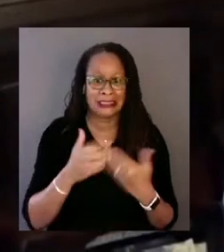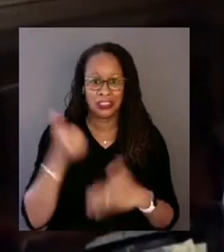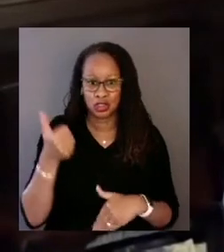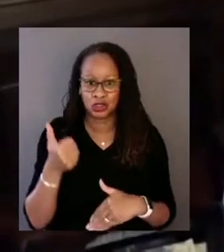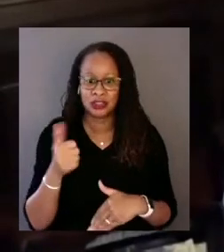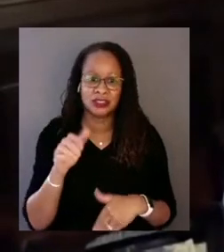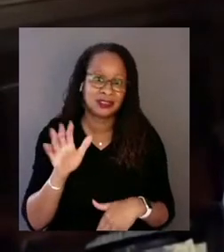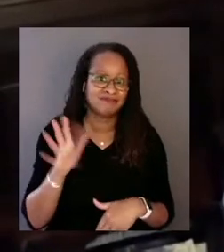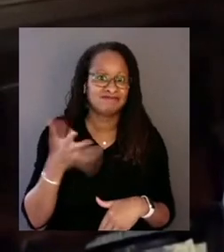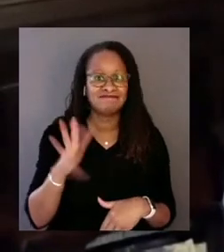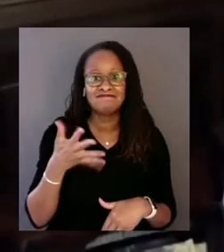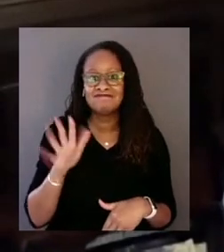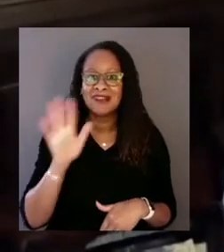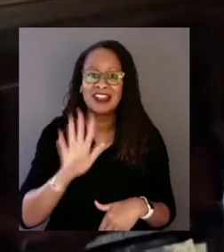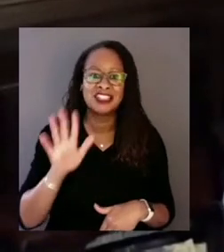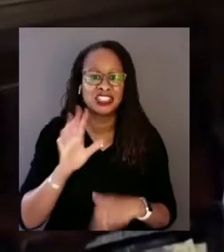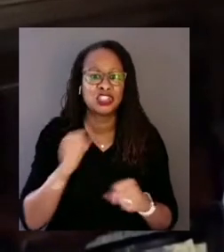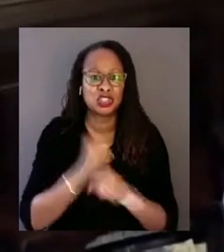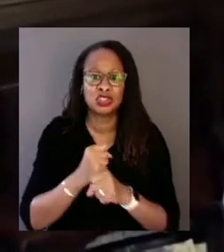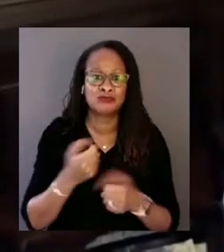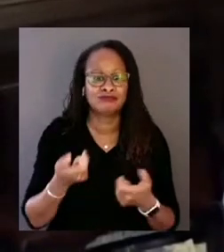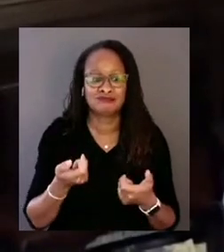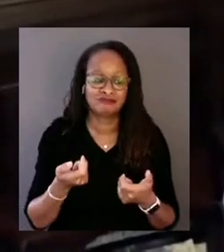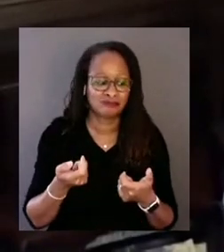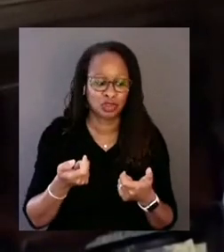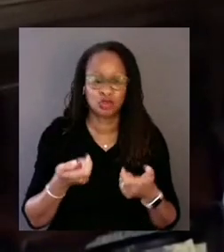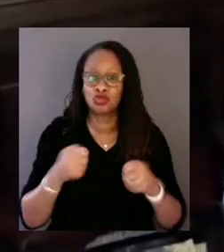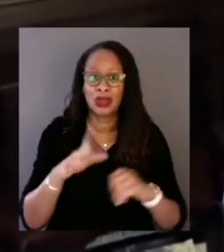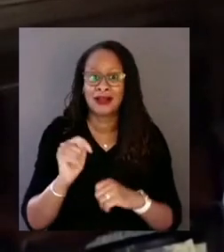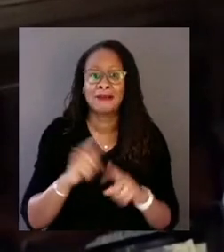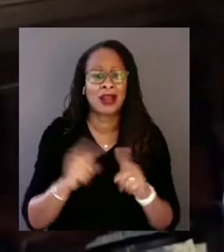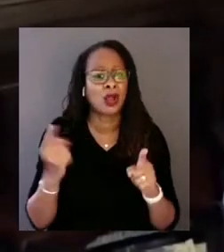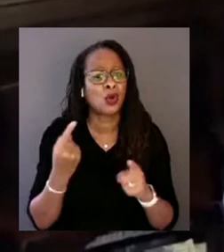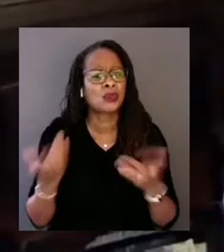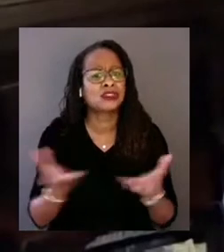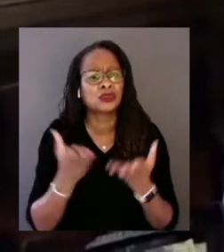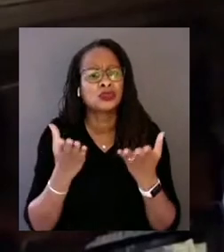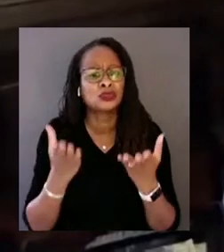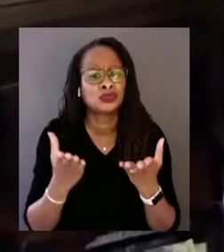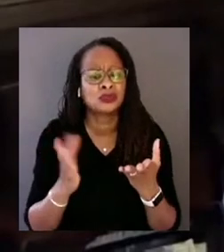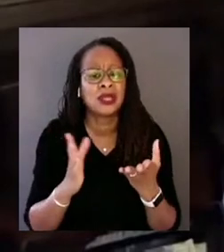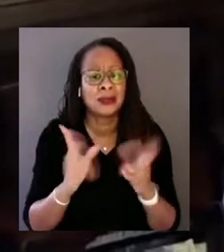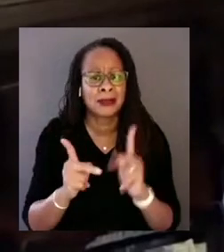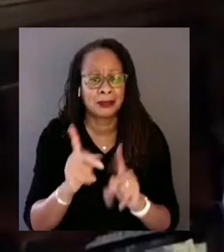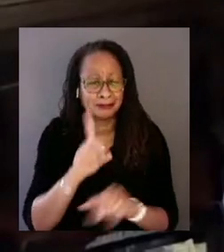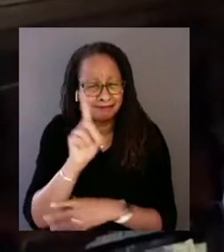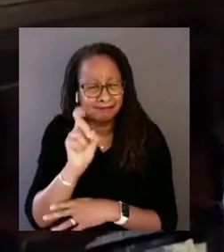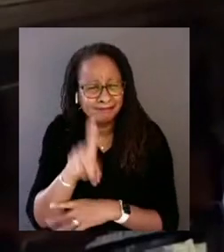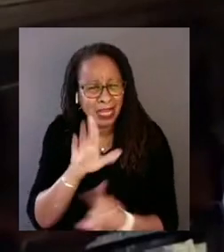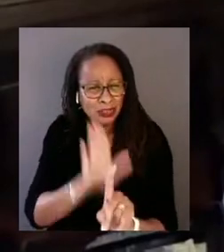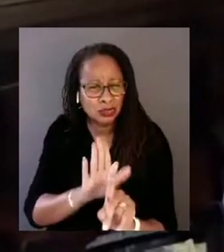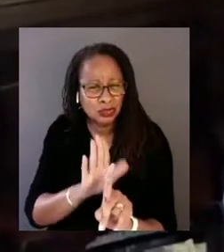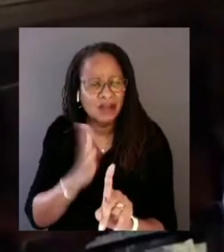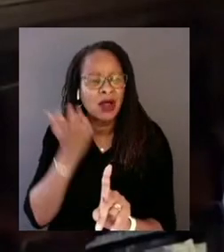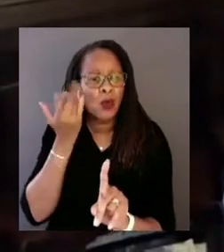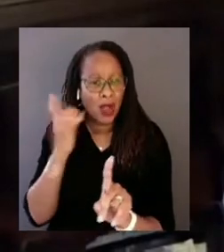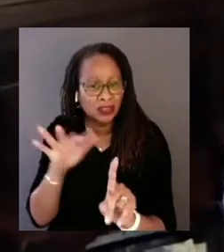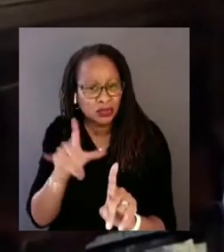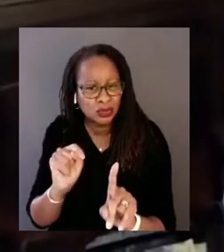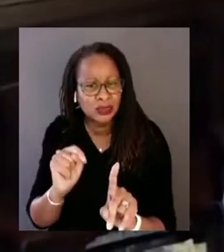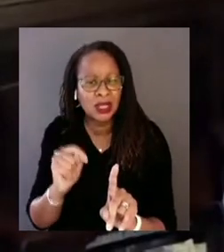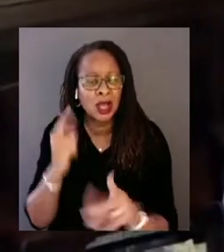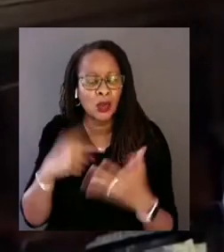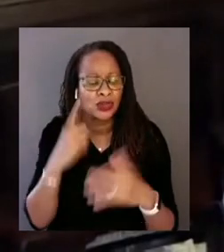this is the year to try it. But I always urge people to kind of ask themselves why they're doing that, what they think the odds